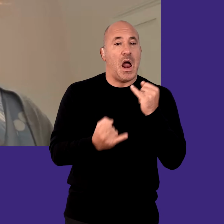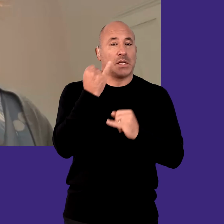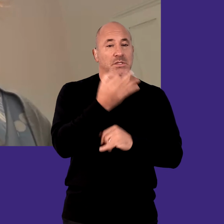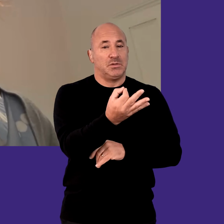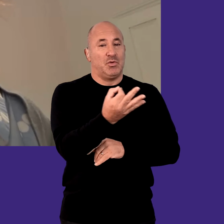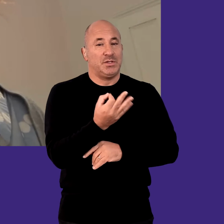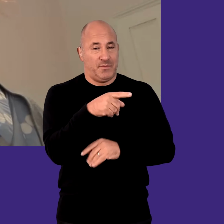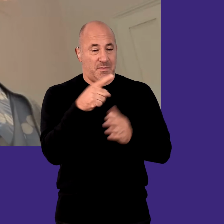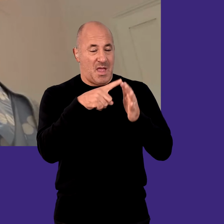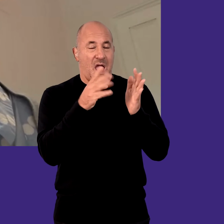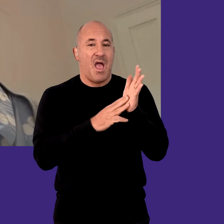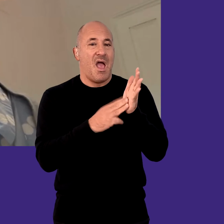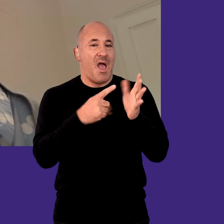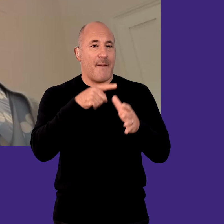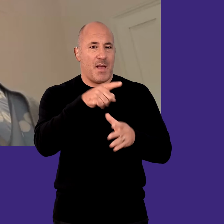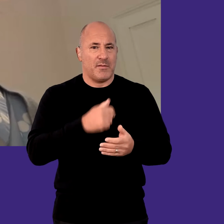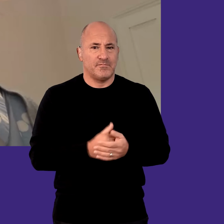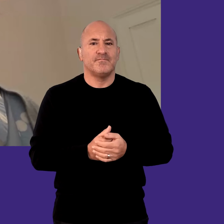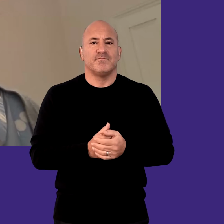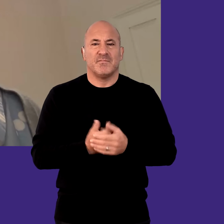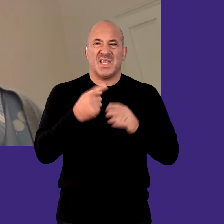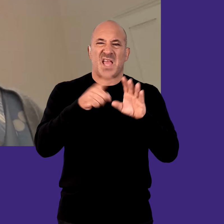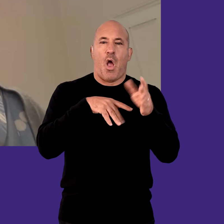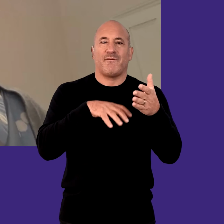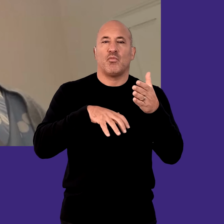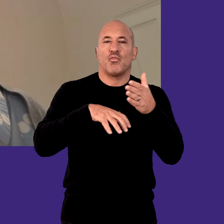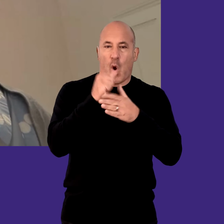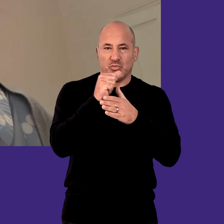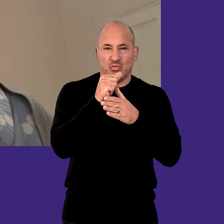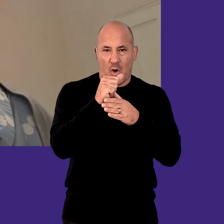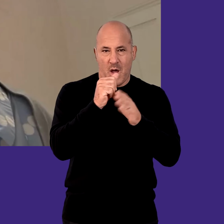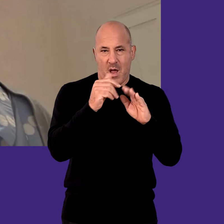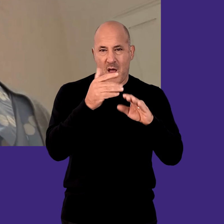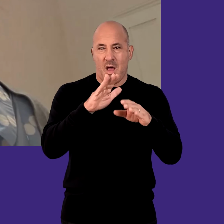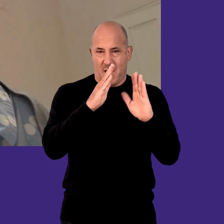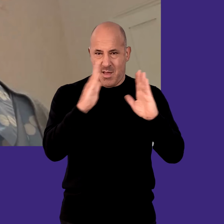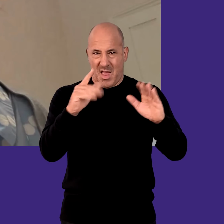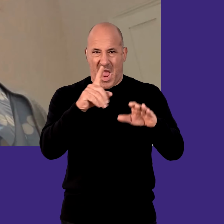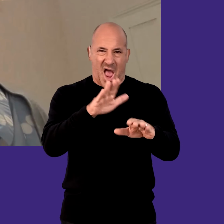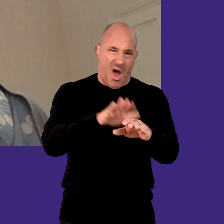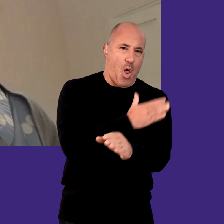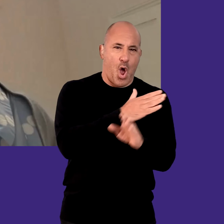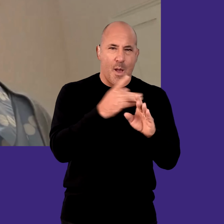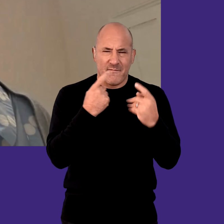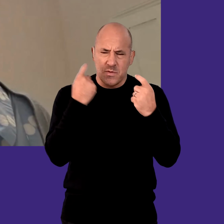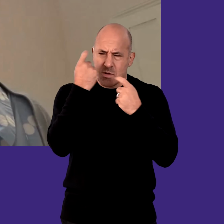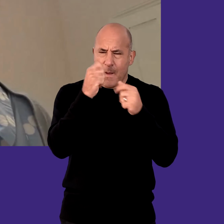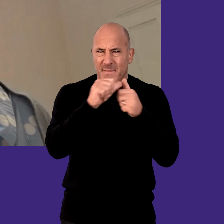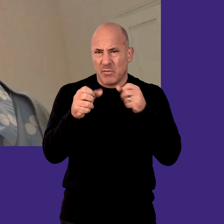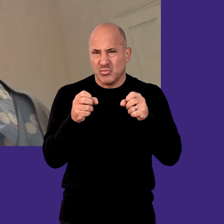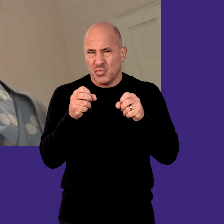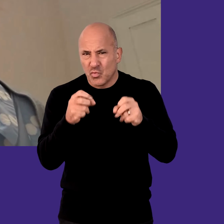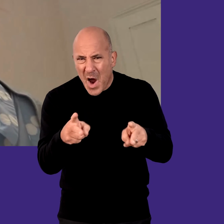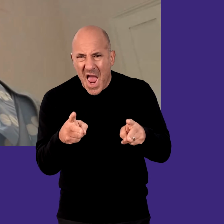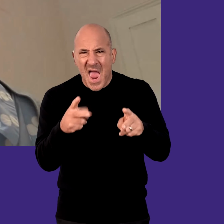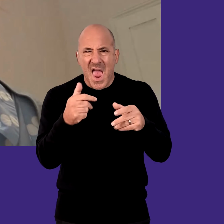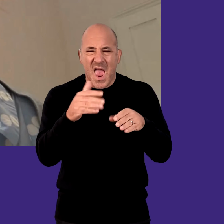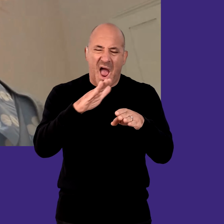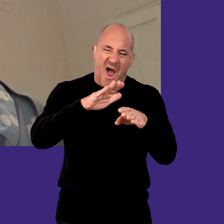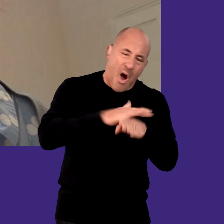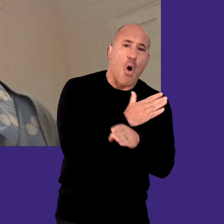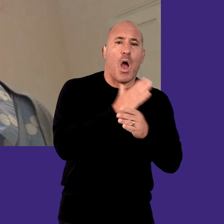Great, thank you. So the last question I'm going to take is from Emma. How long before the Year of Culture did you start to think about this approach, and how long